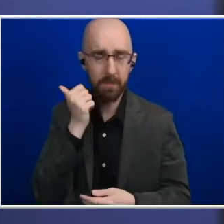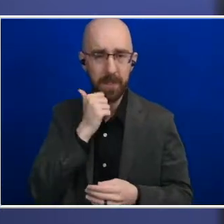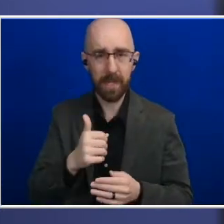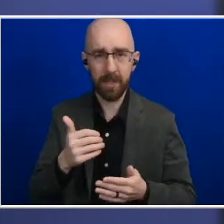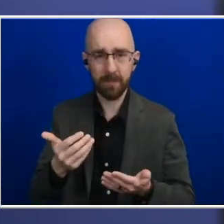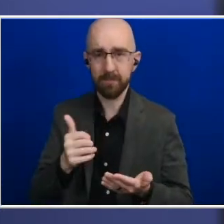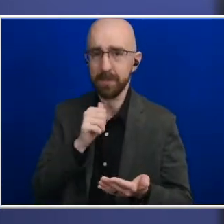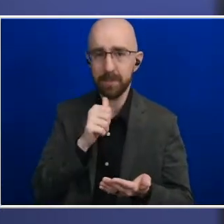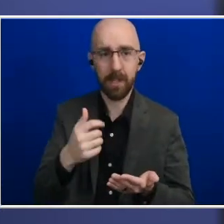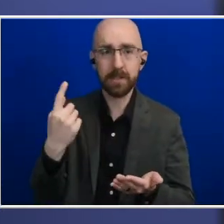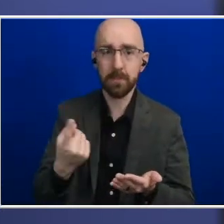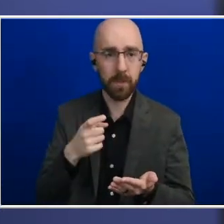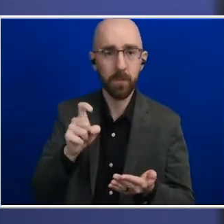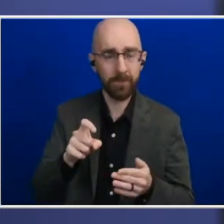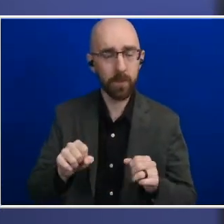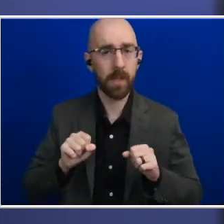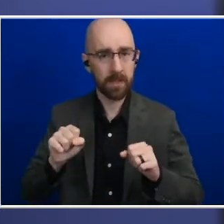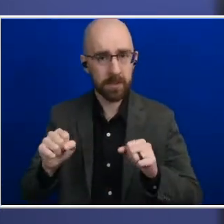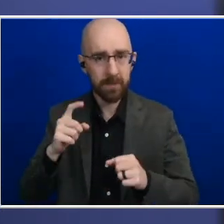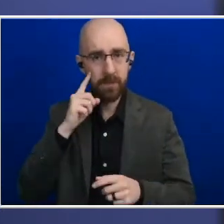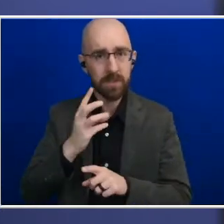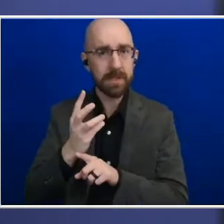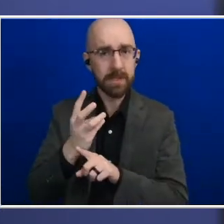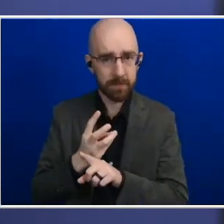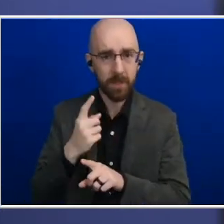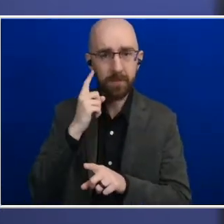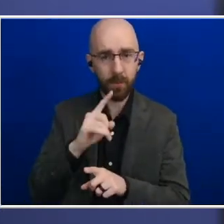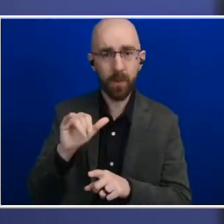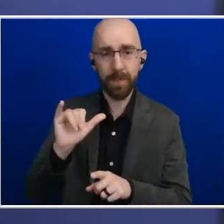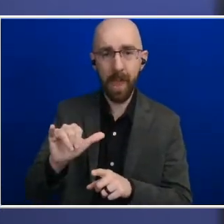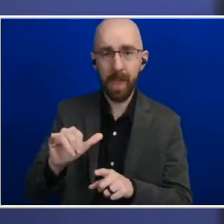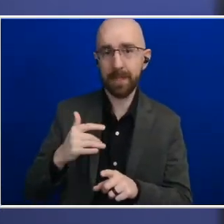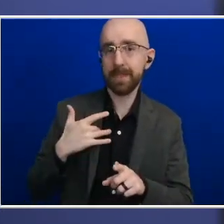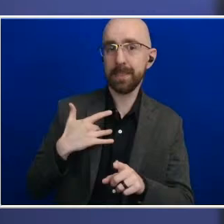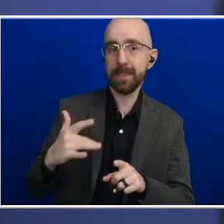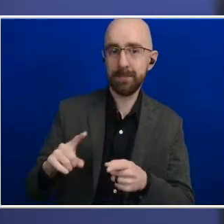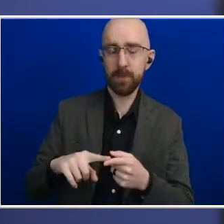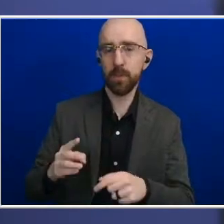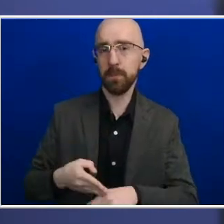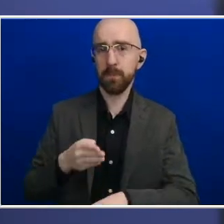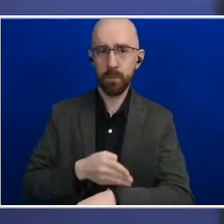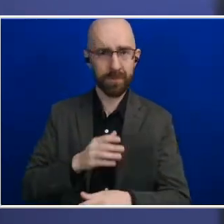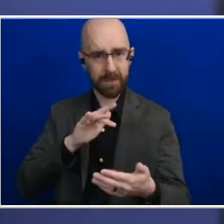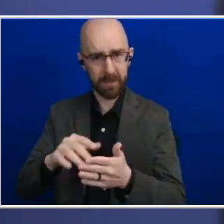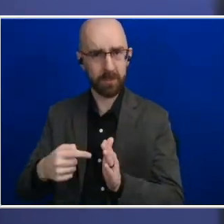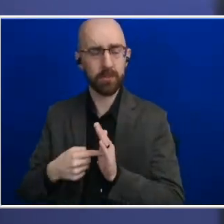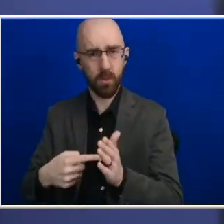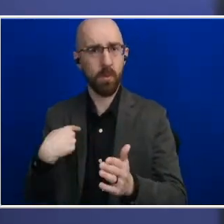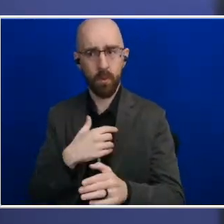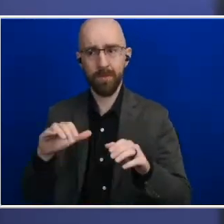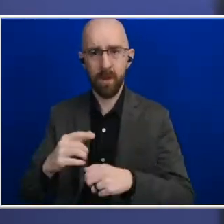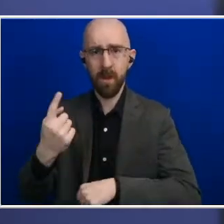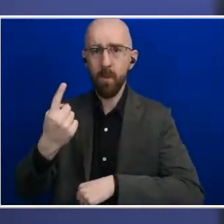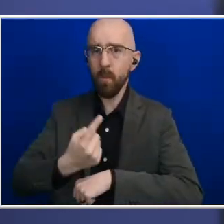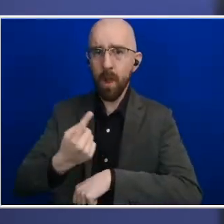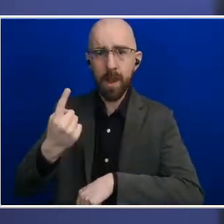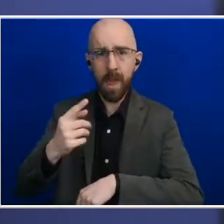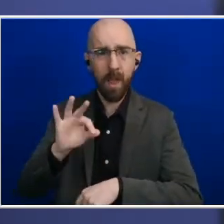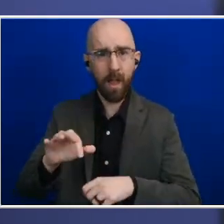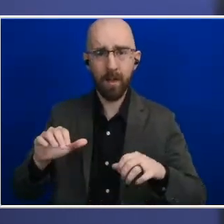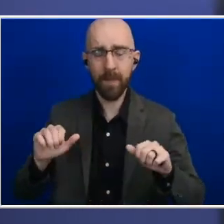have to exercise for 6 months for insulin sensitivity to improve. There's studies showing, and we've done them, 1 day of exercise improves